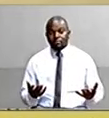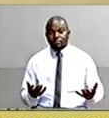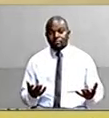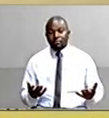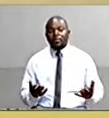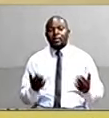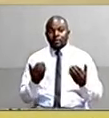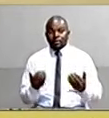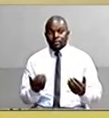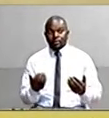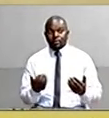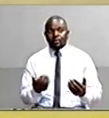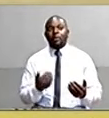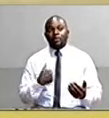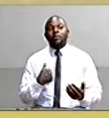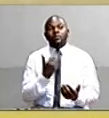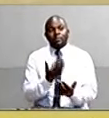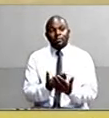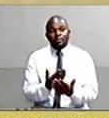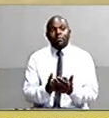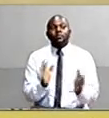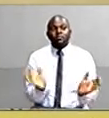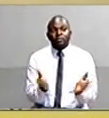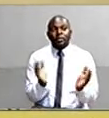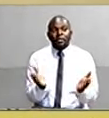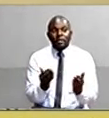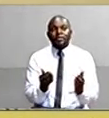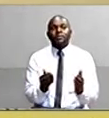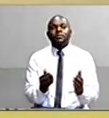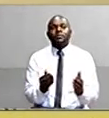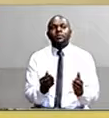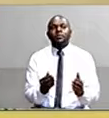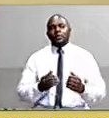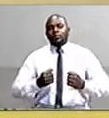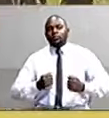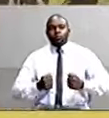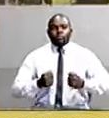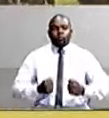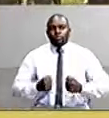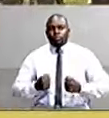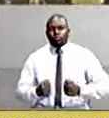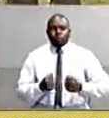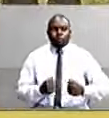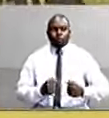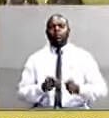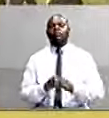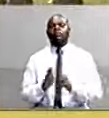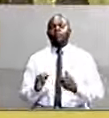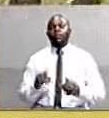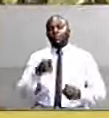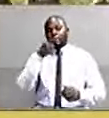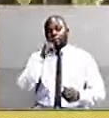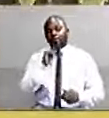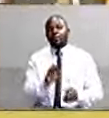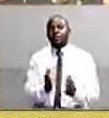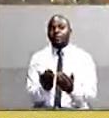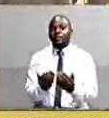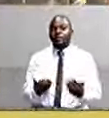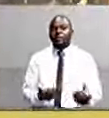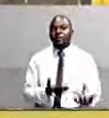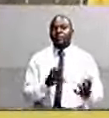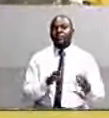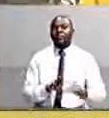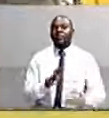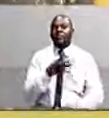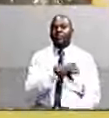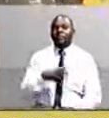So I want to encourage the culture of physical. Mr. Museveni says that children of the fallen soldiers